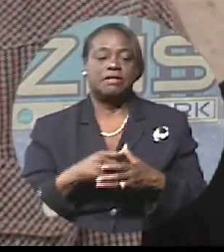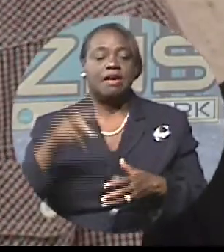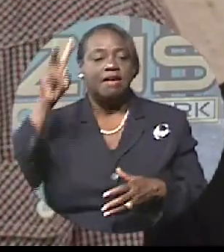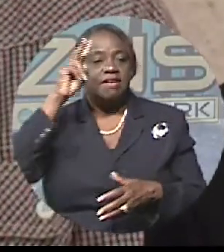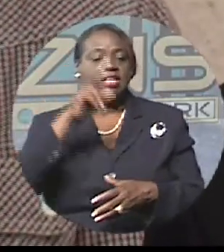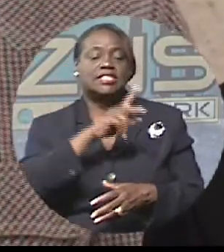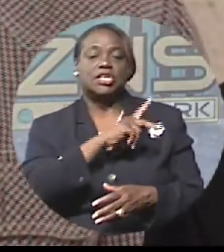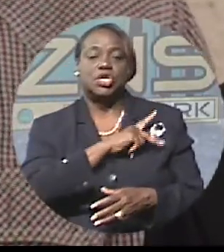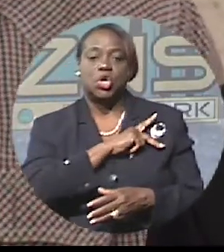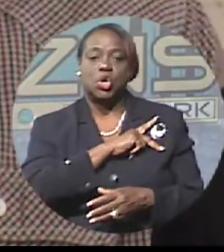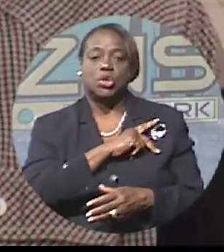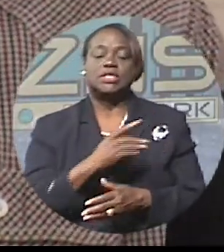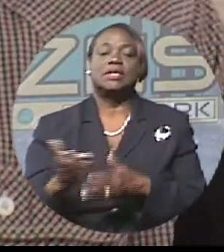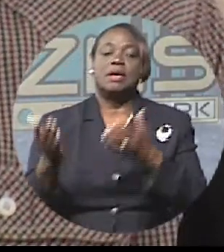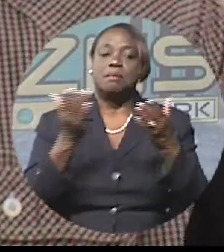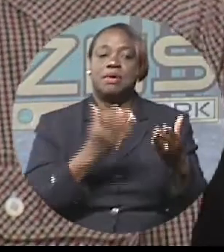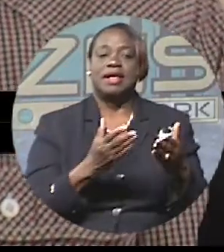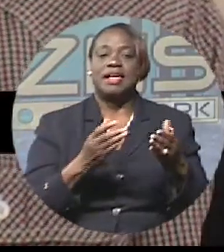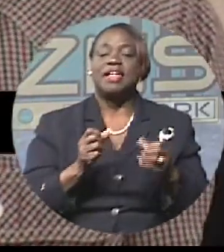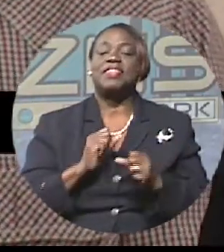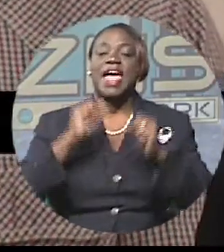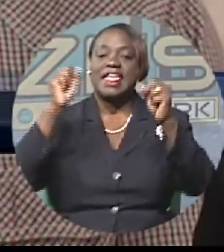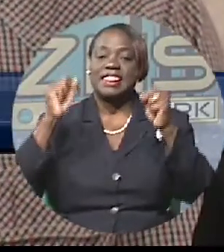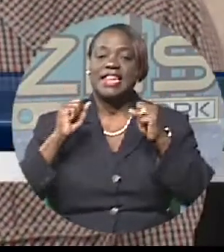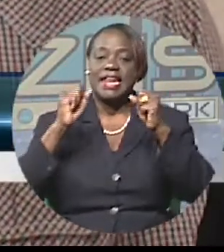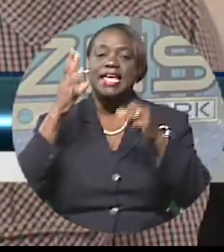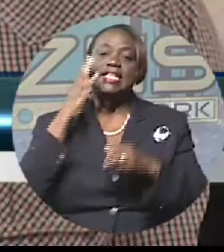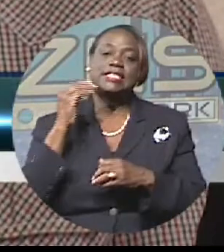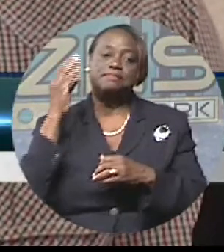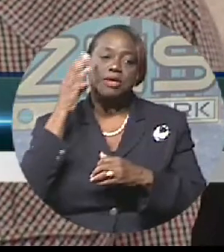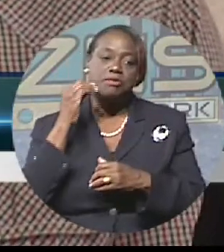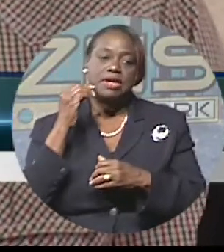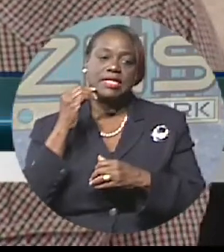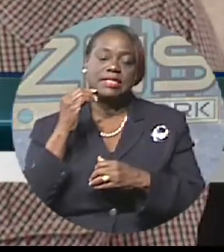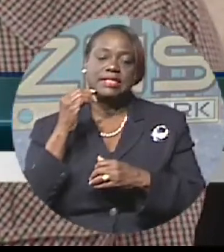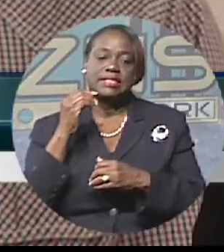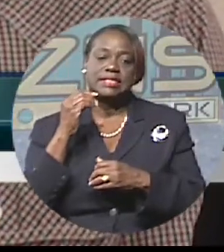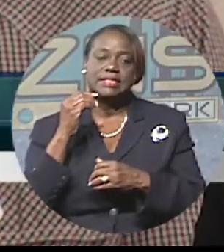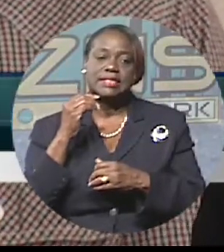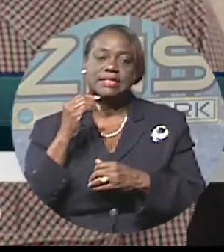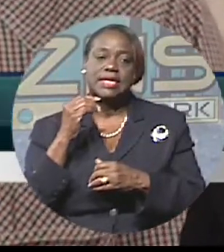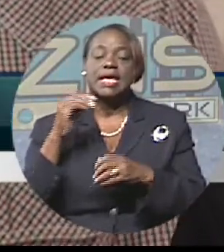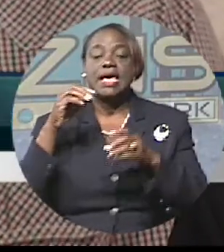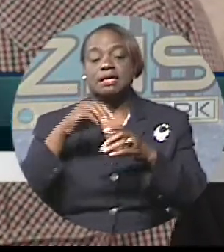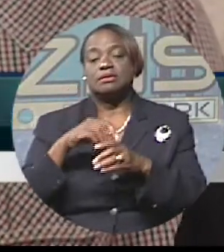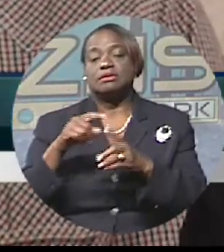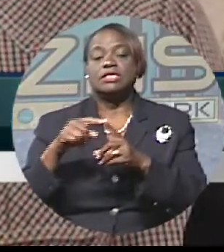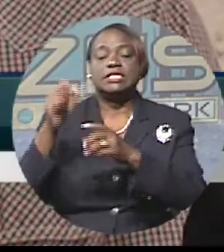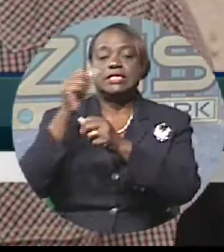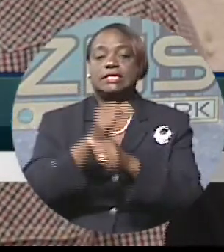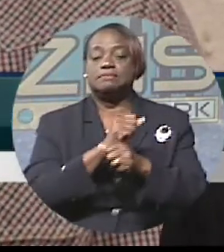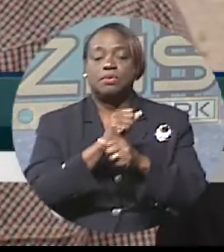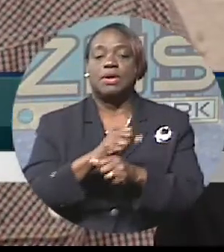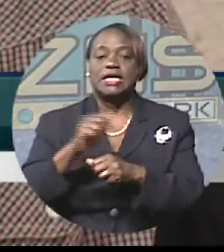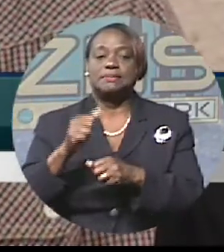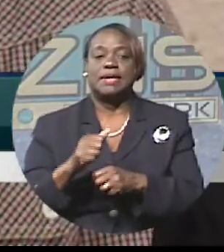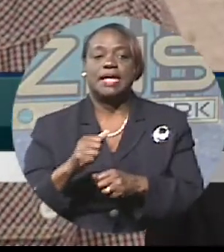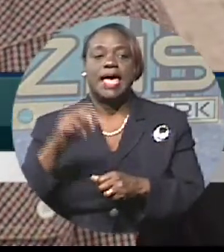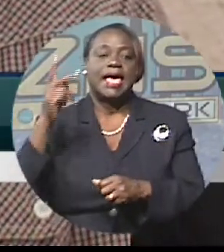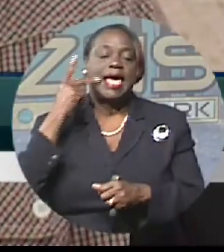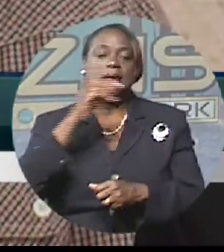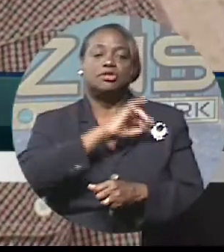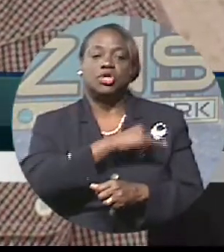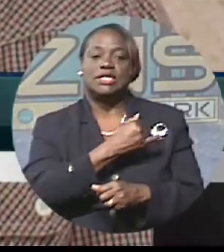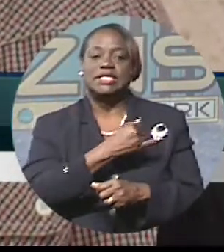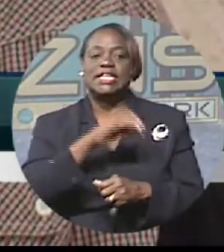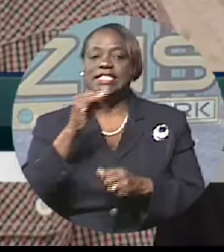brings the athletic experience and aspect, sports aspect to it. Kayla Johnson brings the intensity.